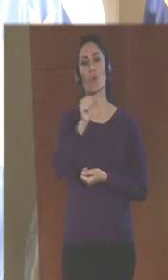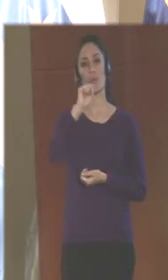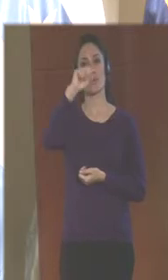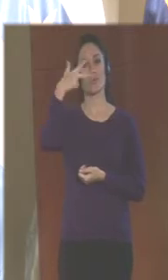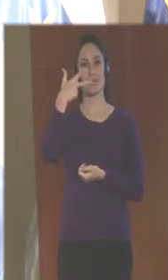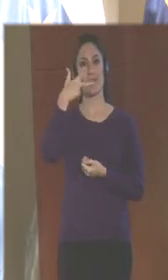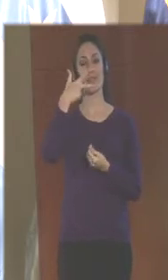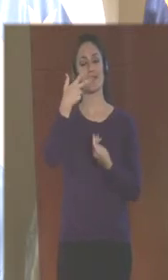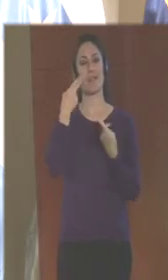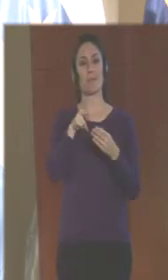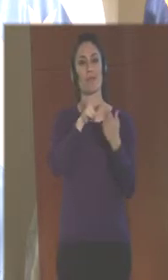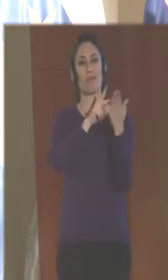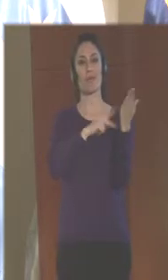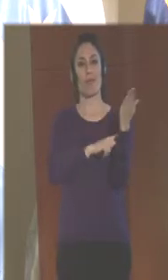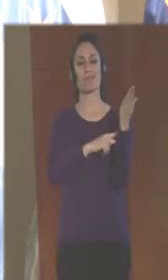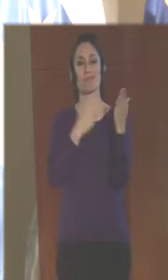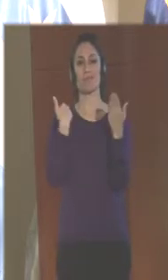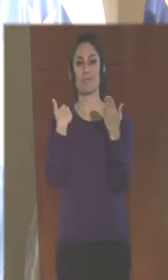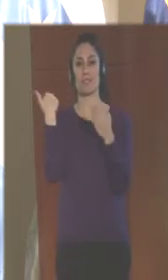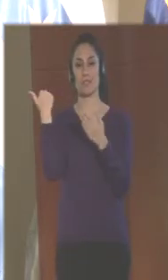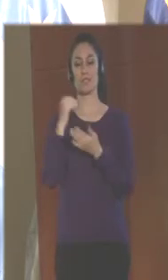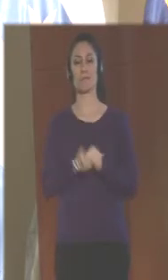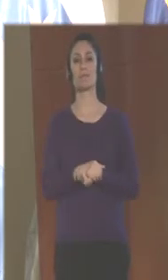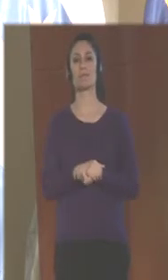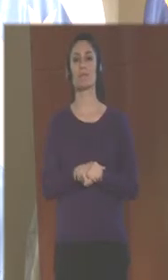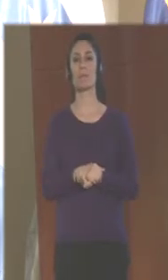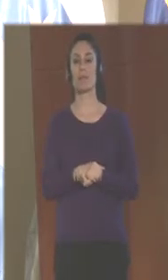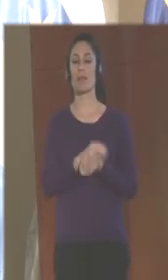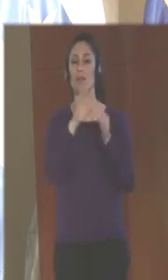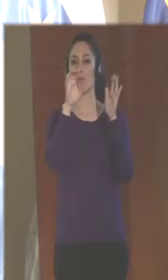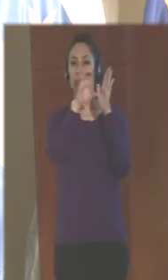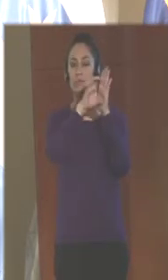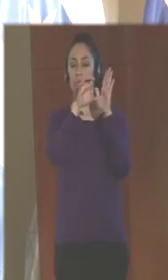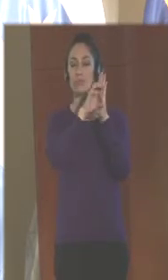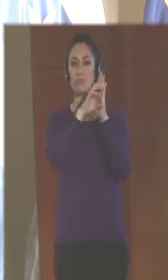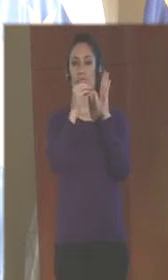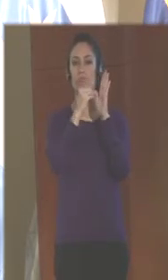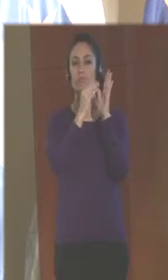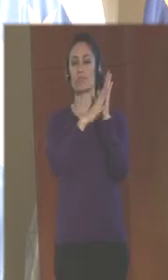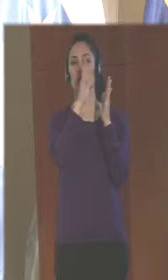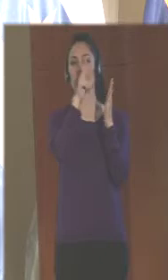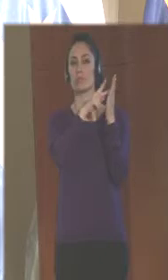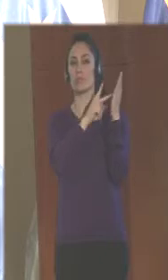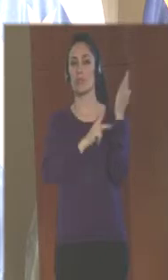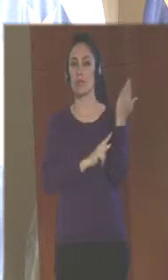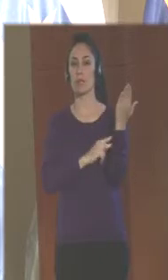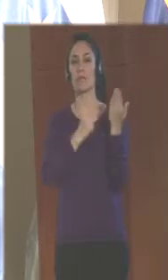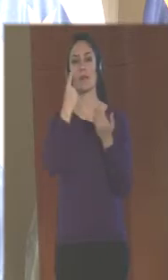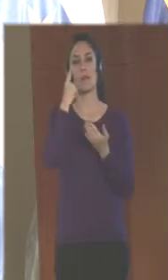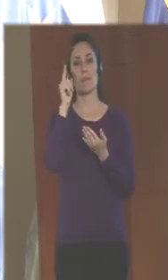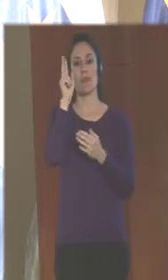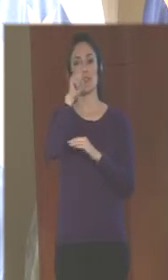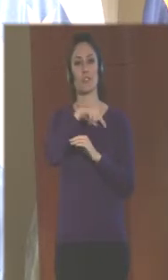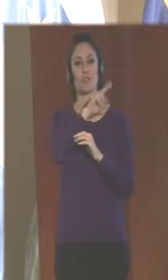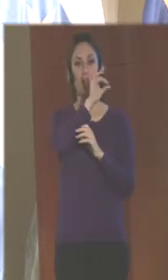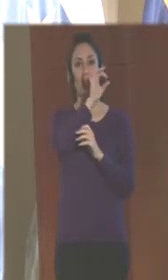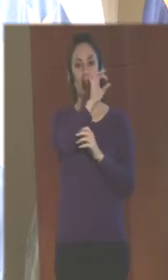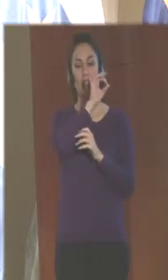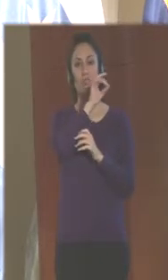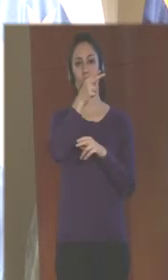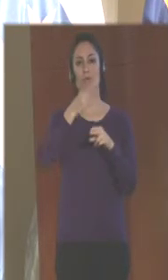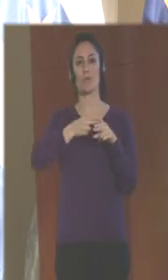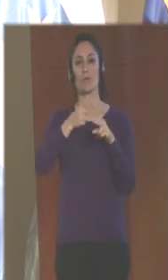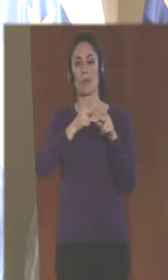is also very important in Mexico, it's a program that has